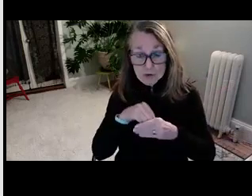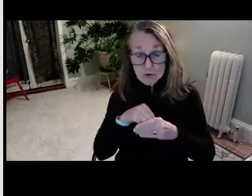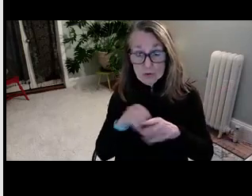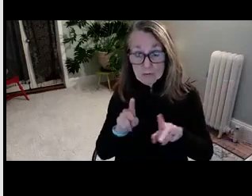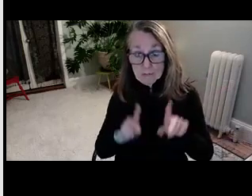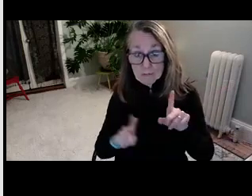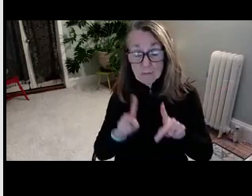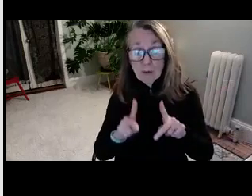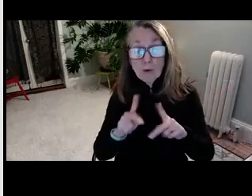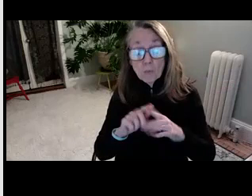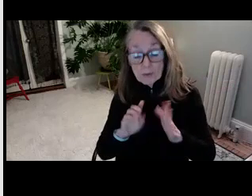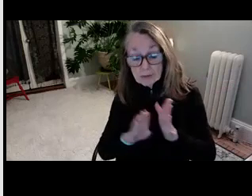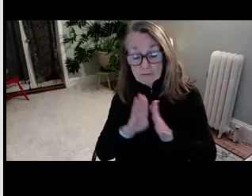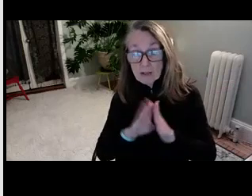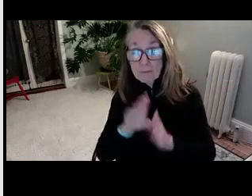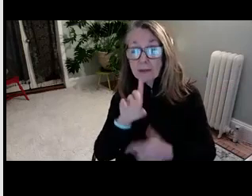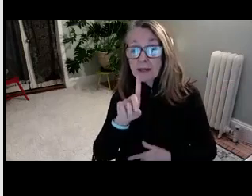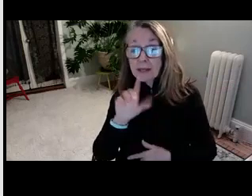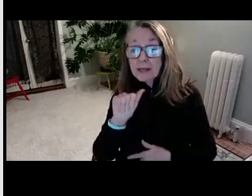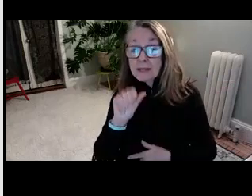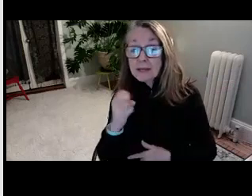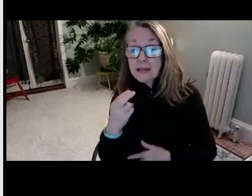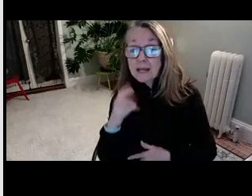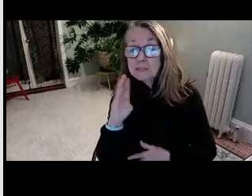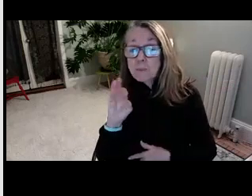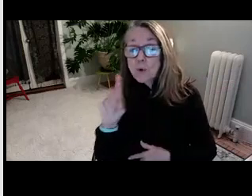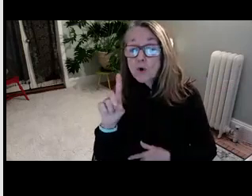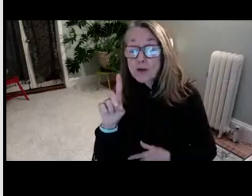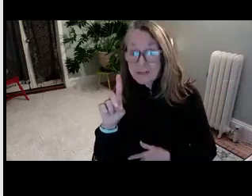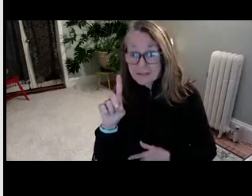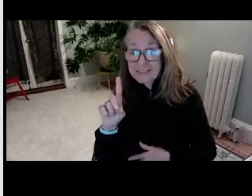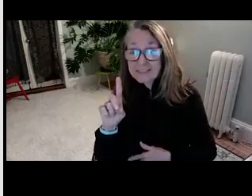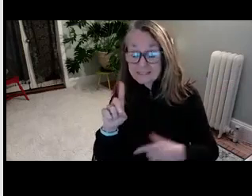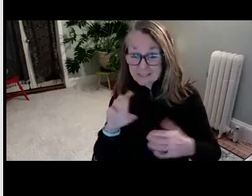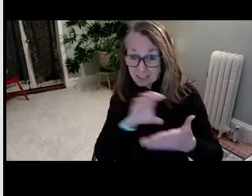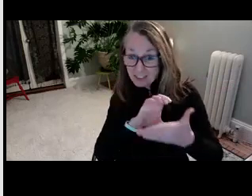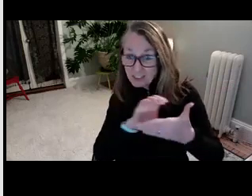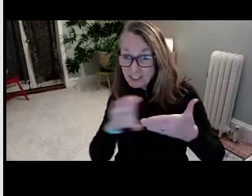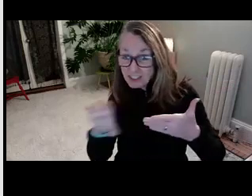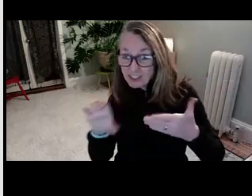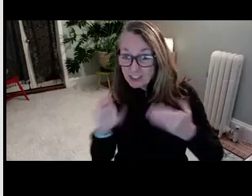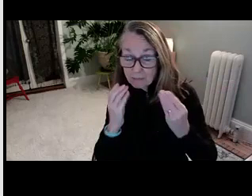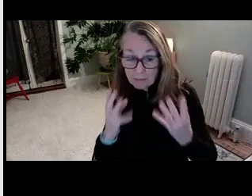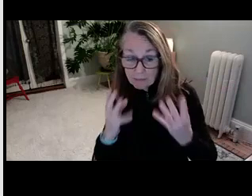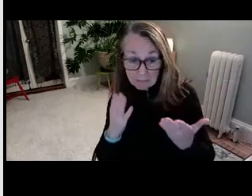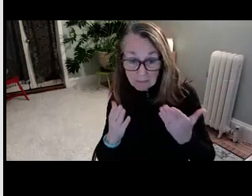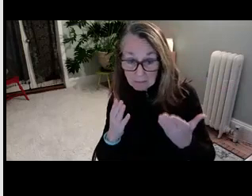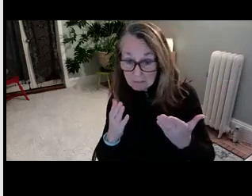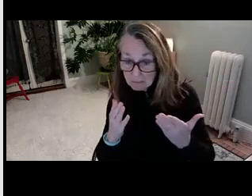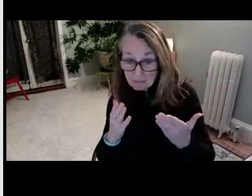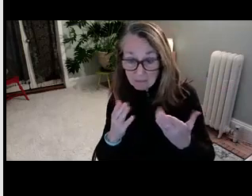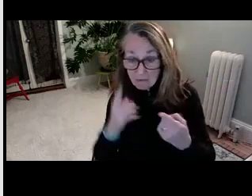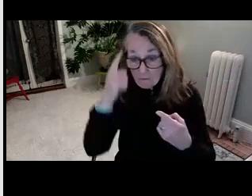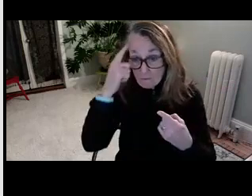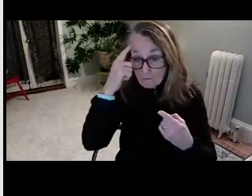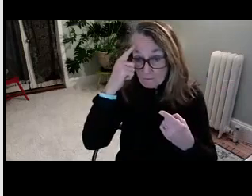are interfaced with through a Power BI data dashboard. I don't know if that would be the case for this, if we were